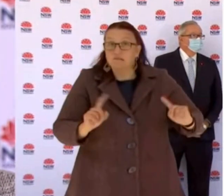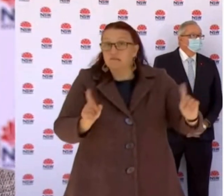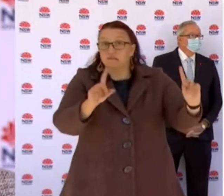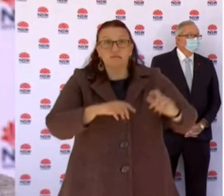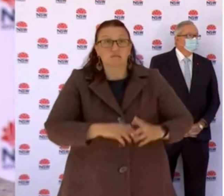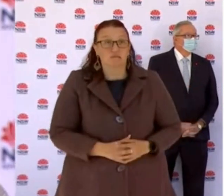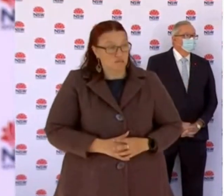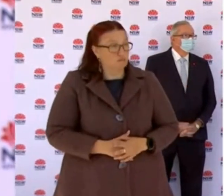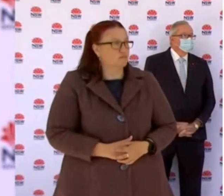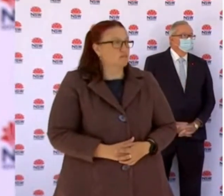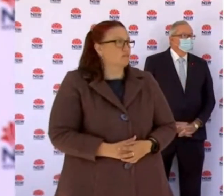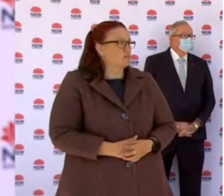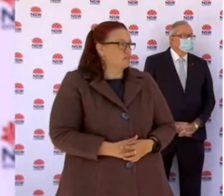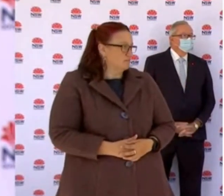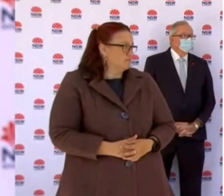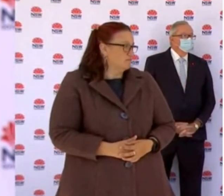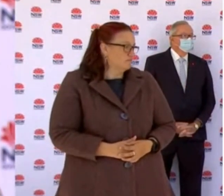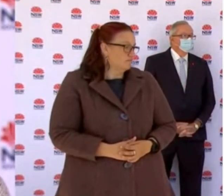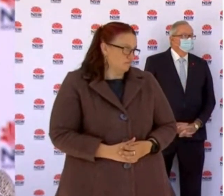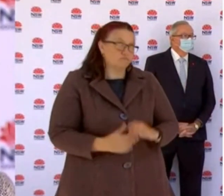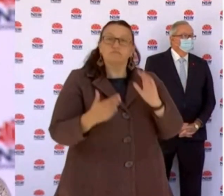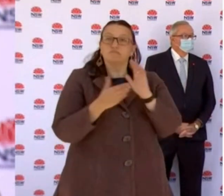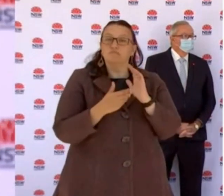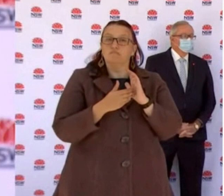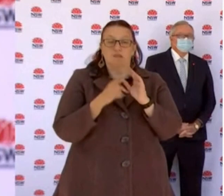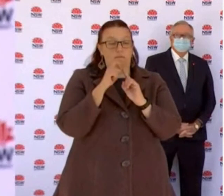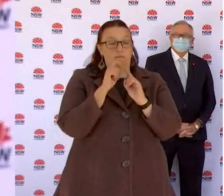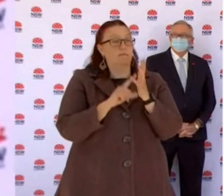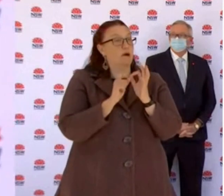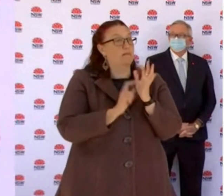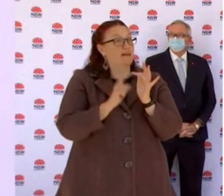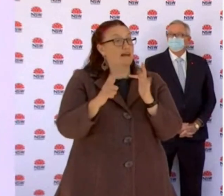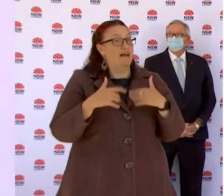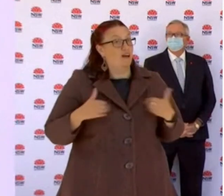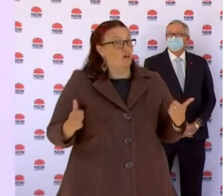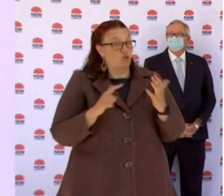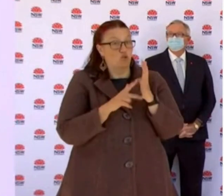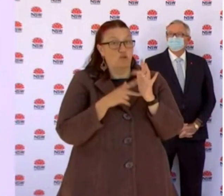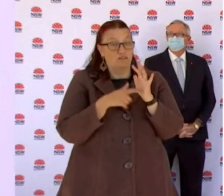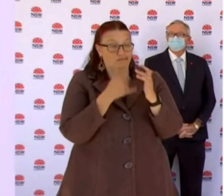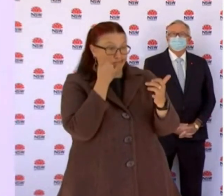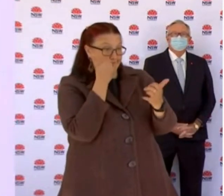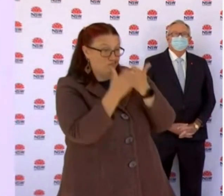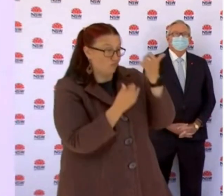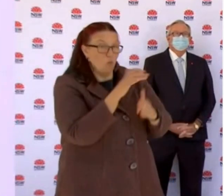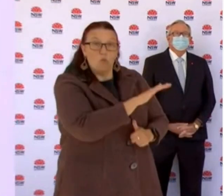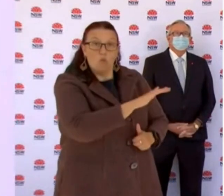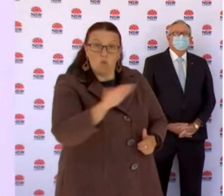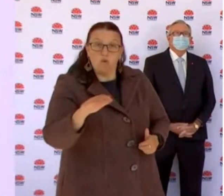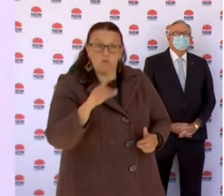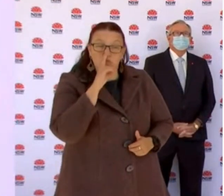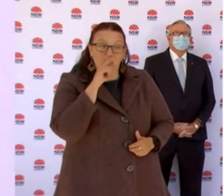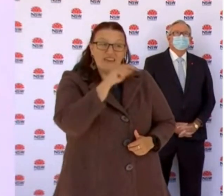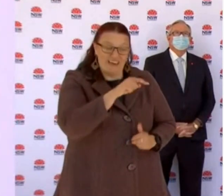there? So at the moment, the Public Health Unit is following up with those individuals. We do believe it was a gathering at